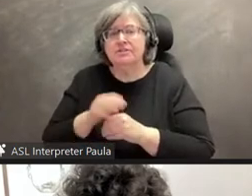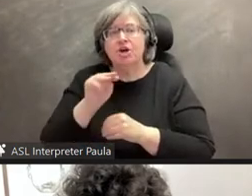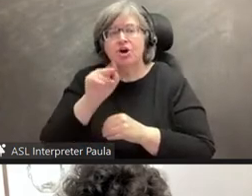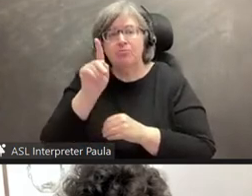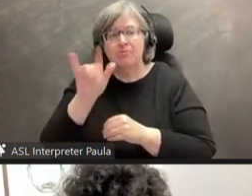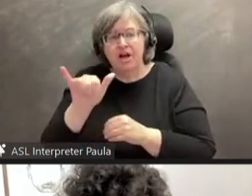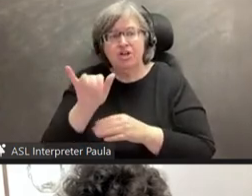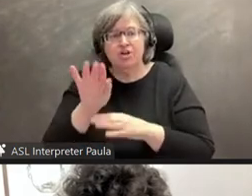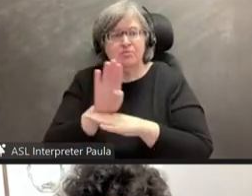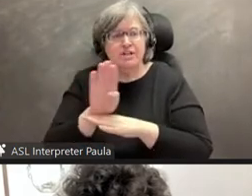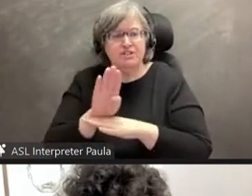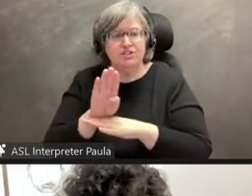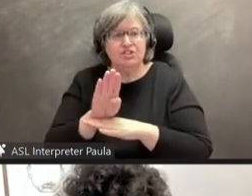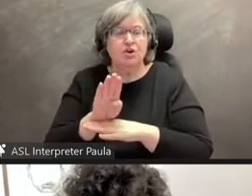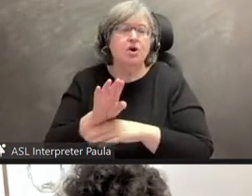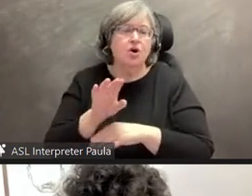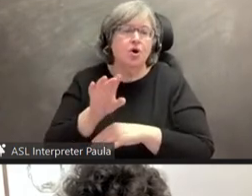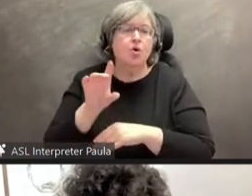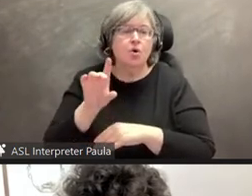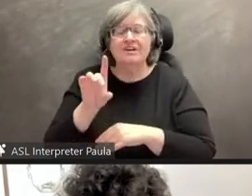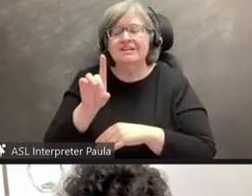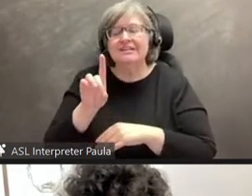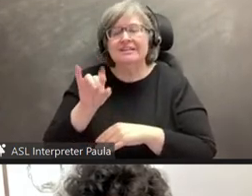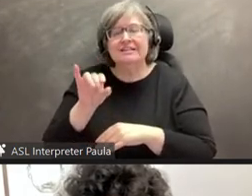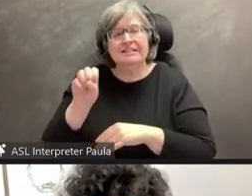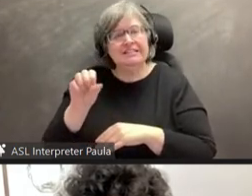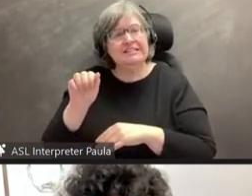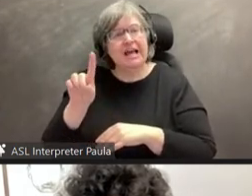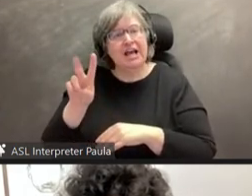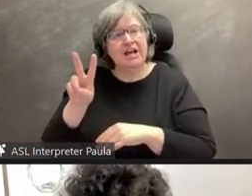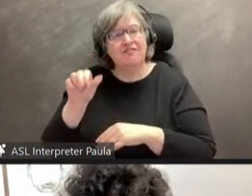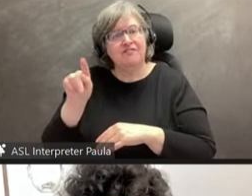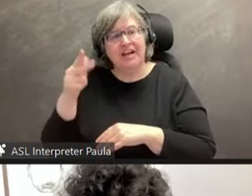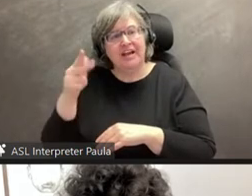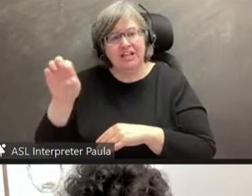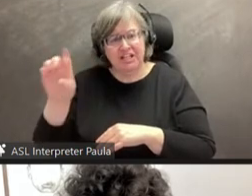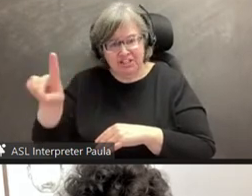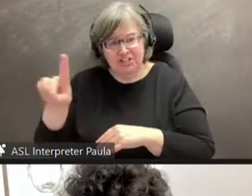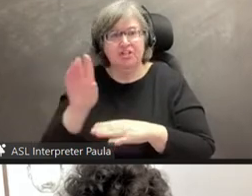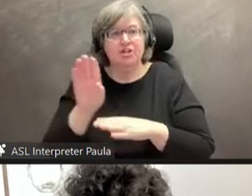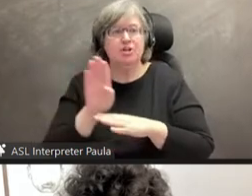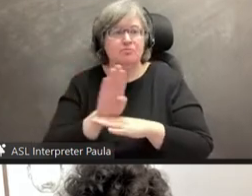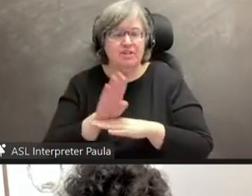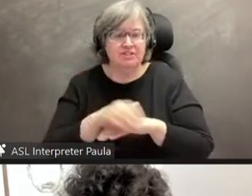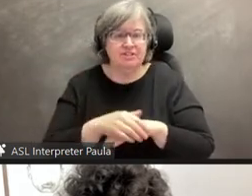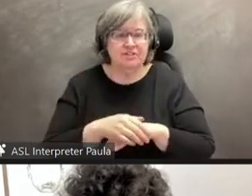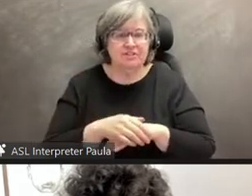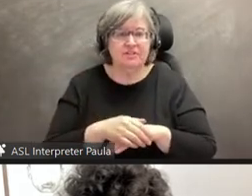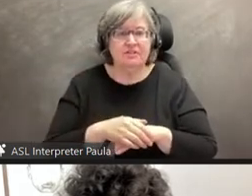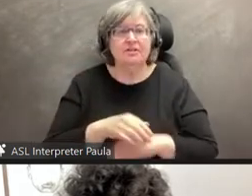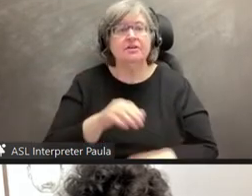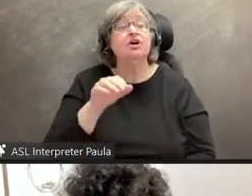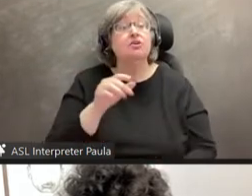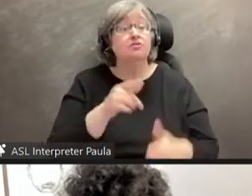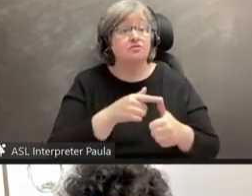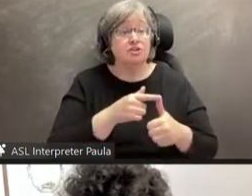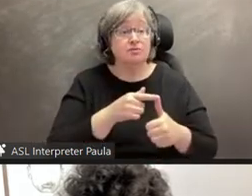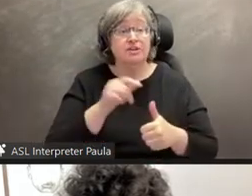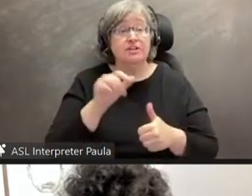businesses or disadvantaged businesses. Our three, our mains are Action Canine,